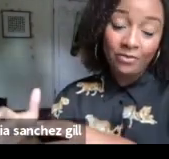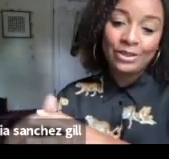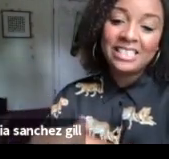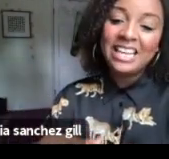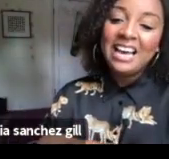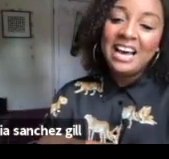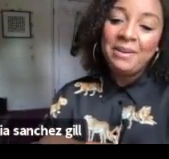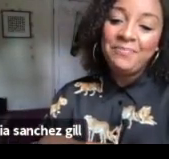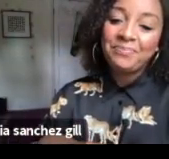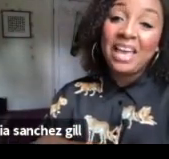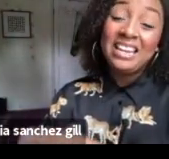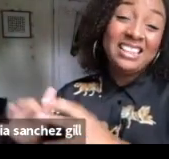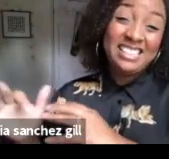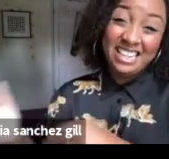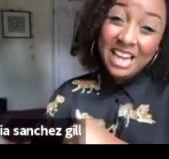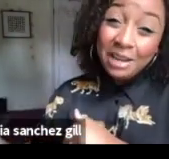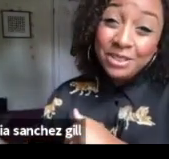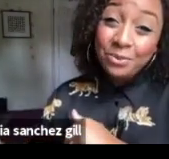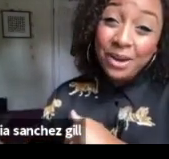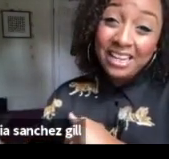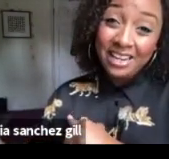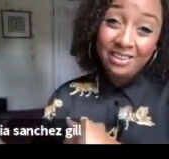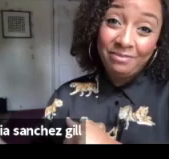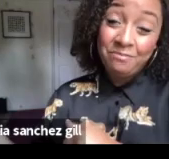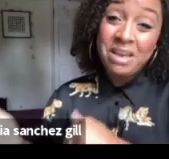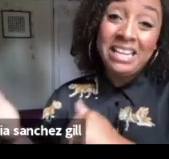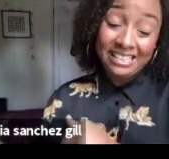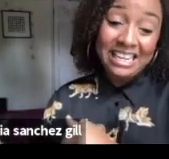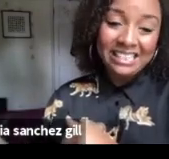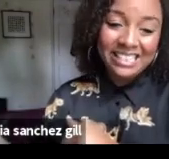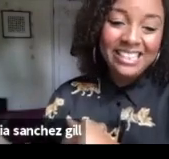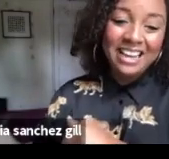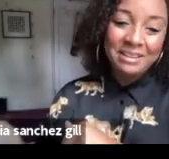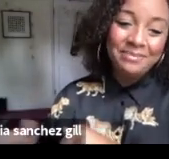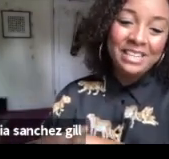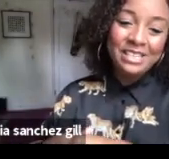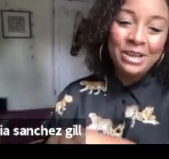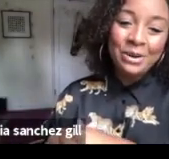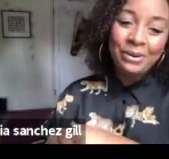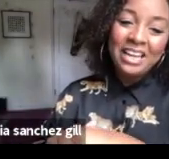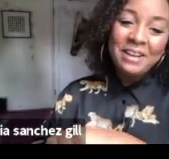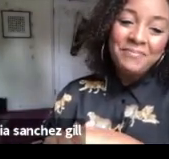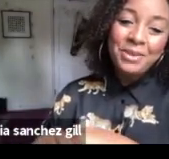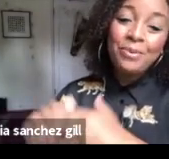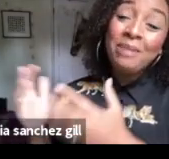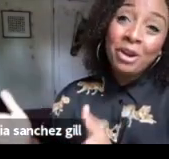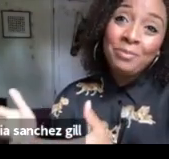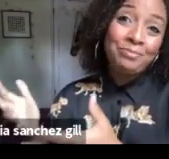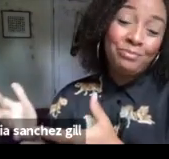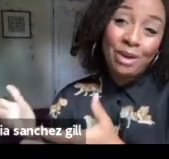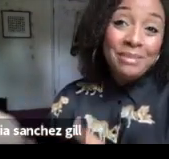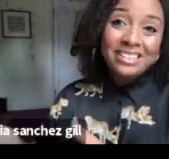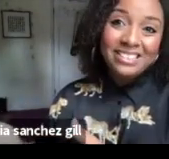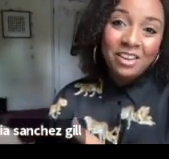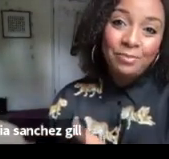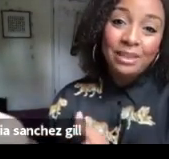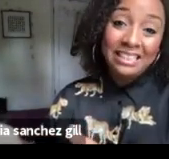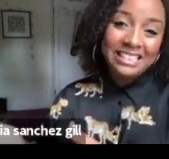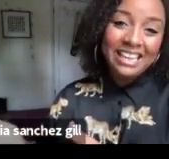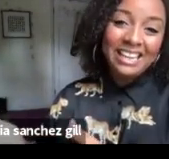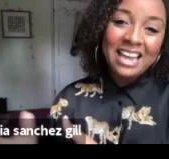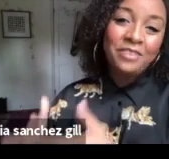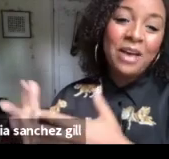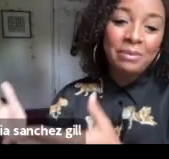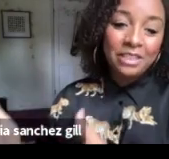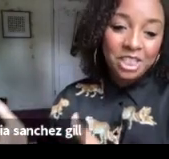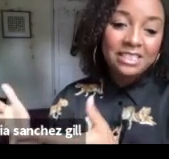white folks, and at least 10 times the rate in many states. And so the primary premise of